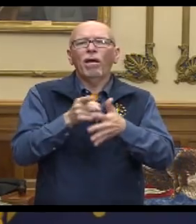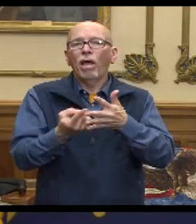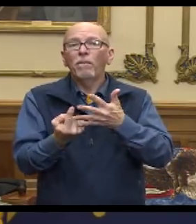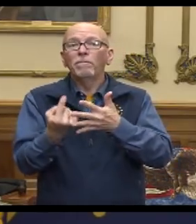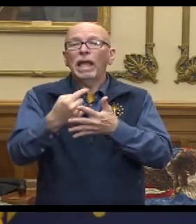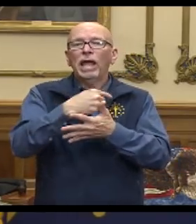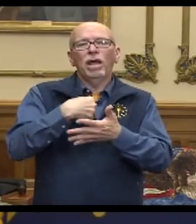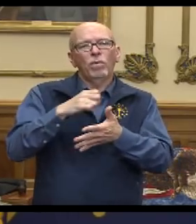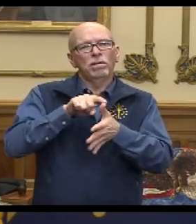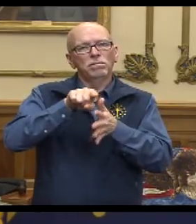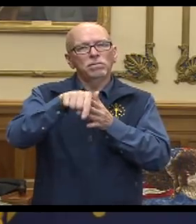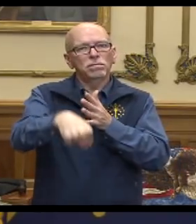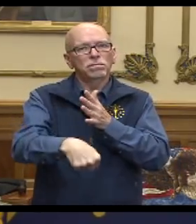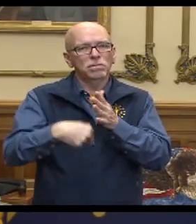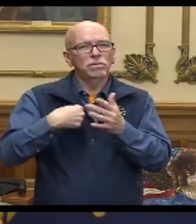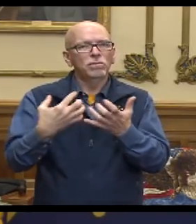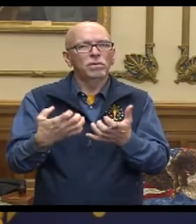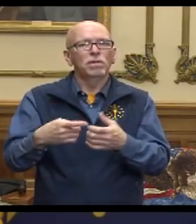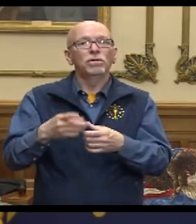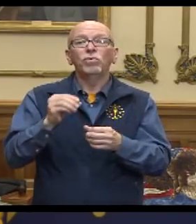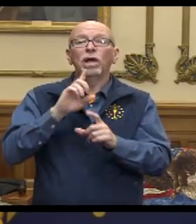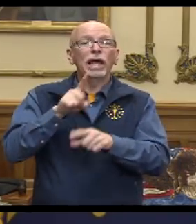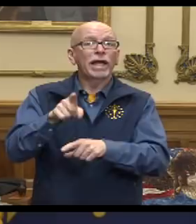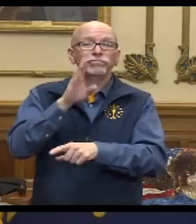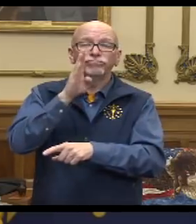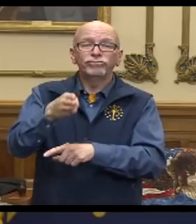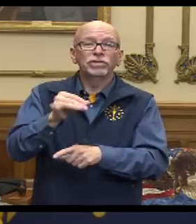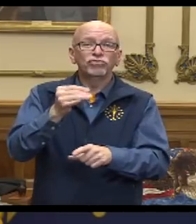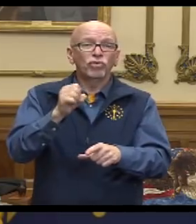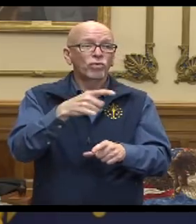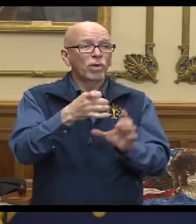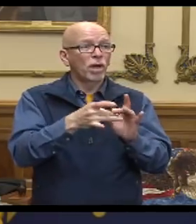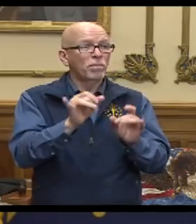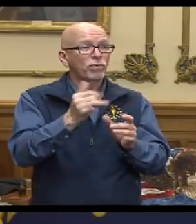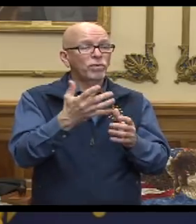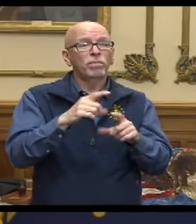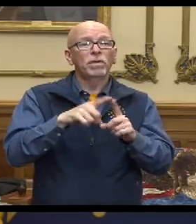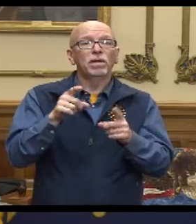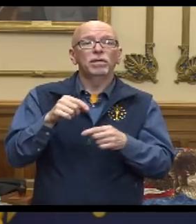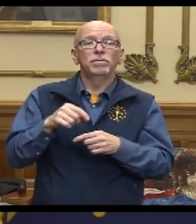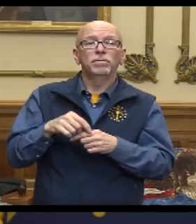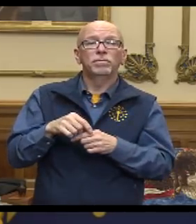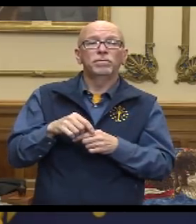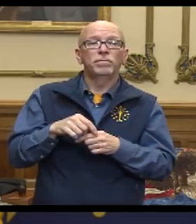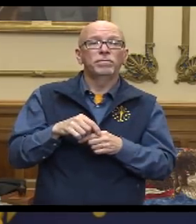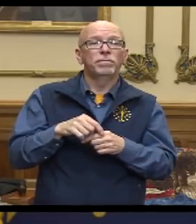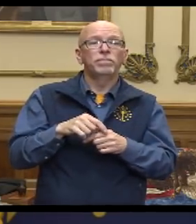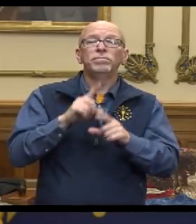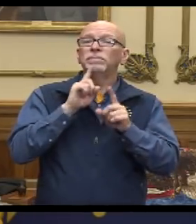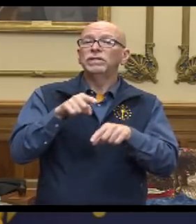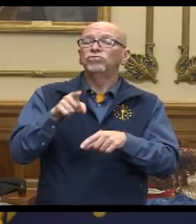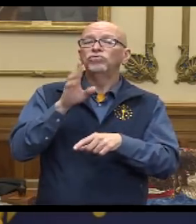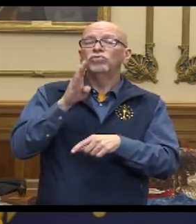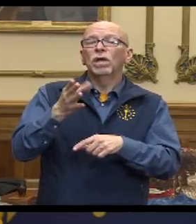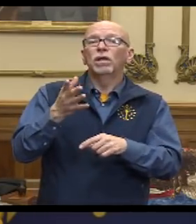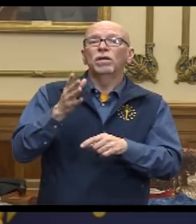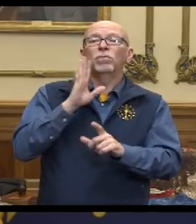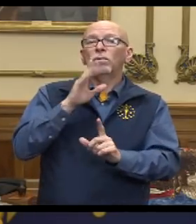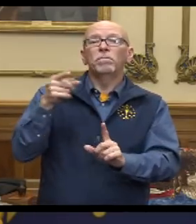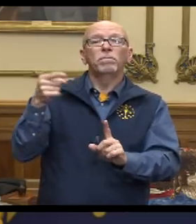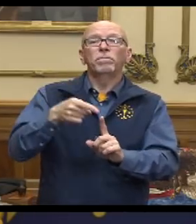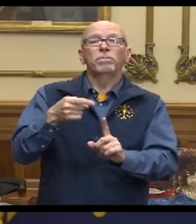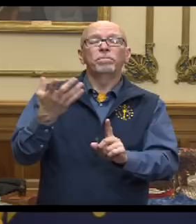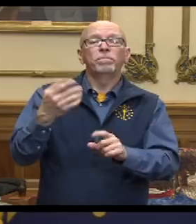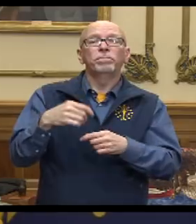path. And so, I mean, to answer you just directly, Joe, I don't know if you want to comment on this as well, but to answer you directly, it will come down